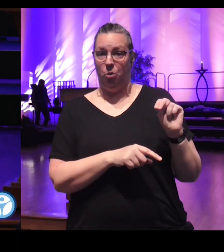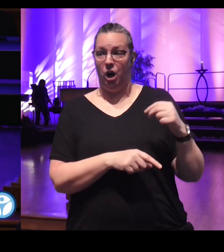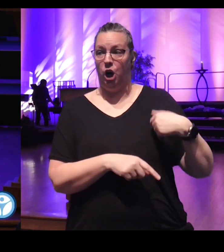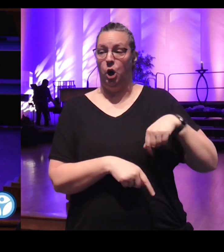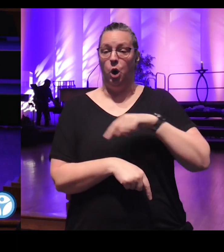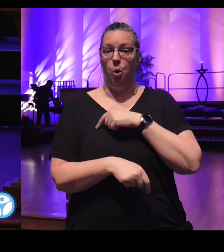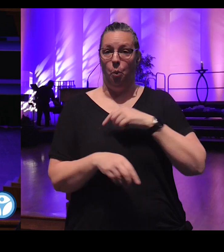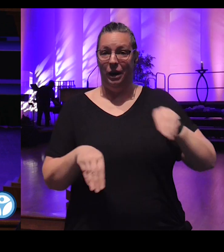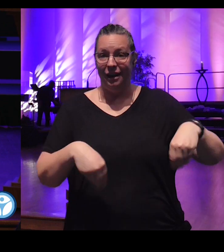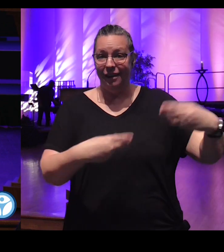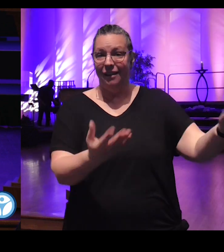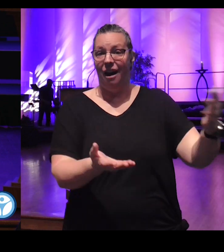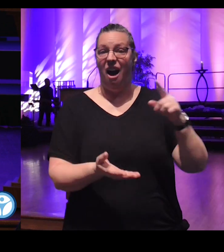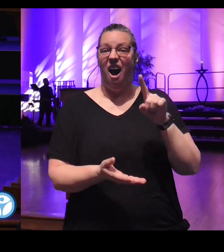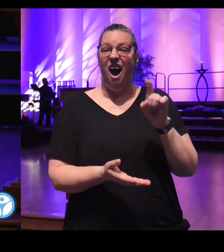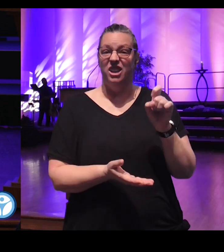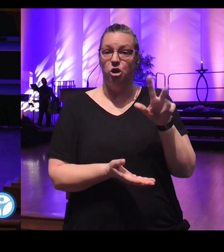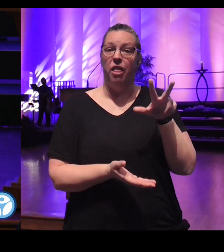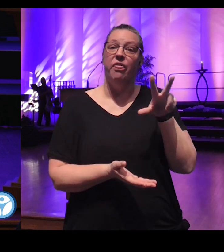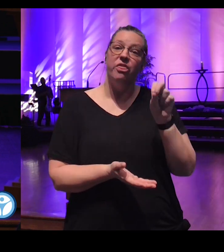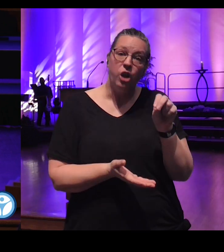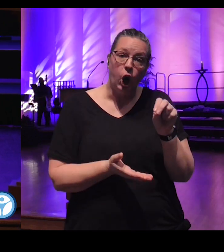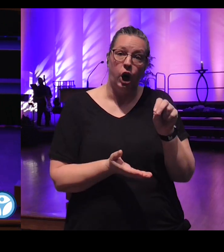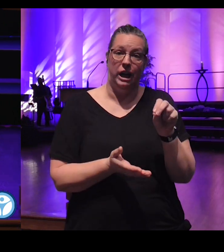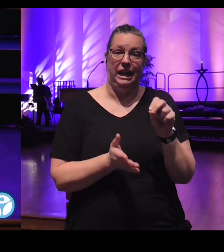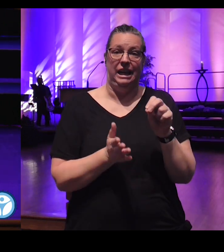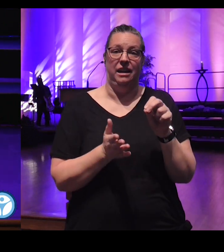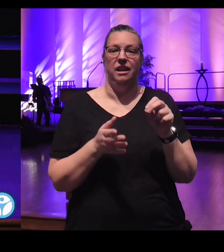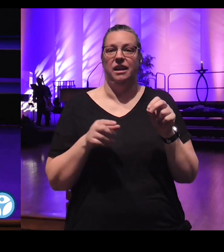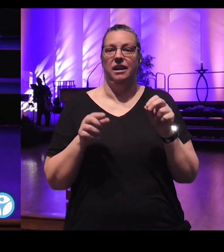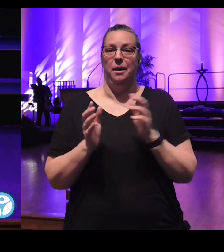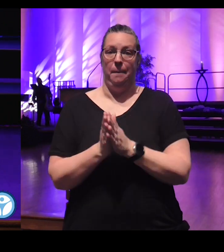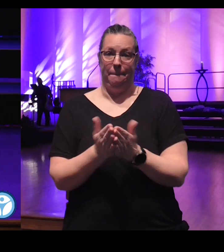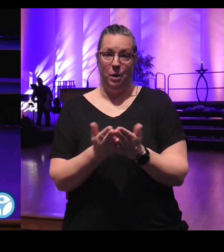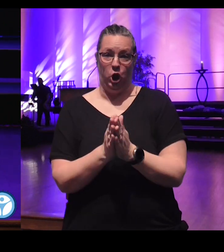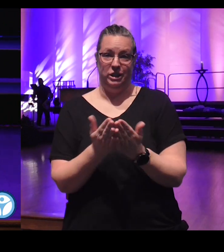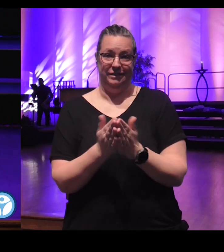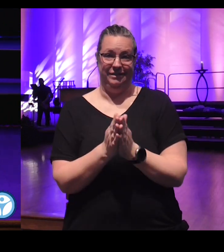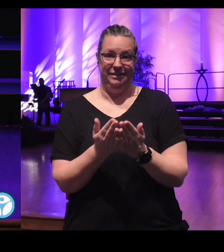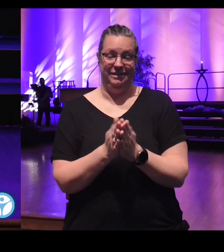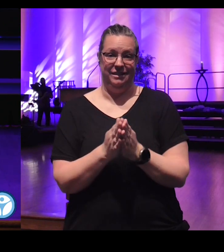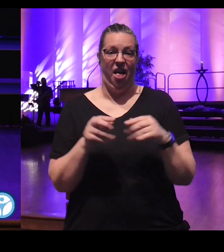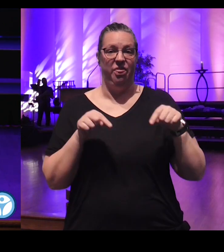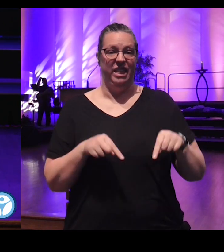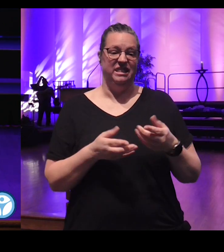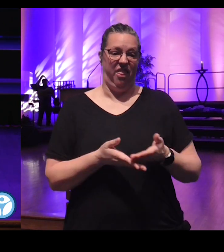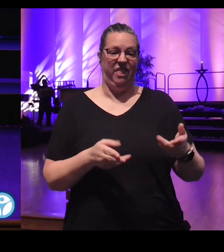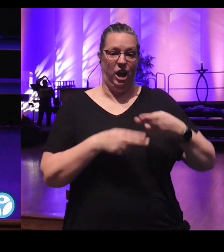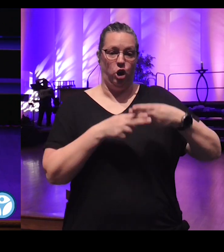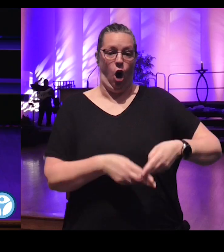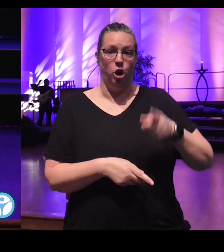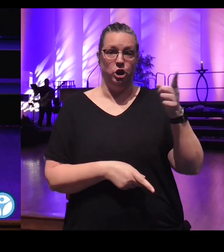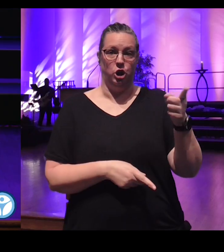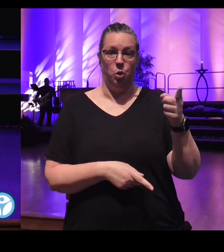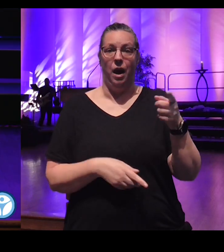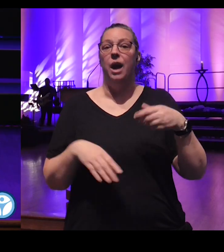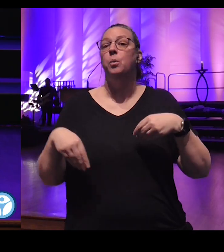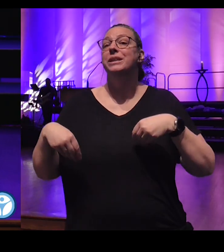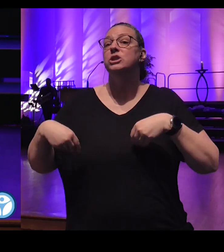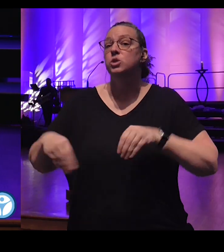away 130 copies of this thing called You, and we also sold another